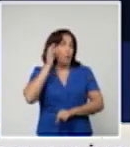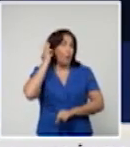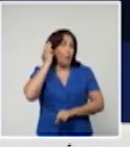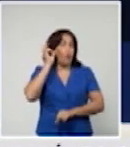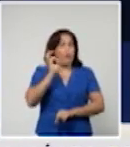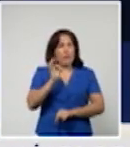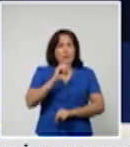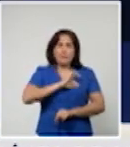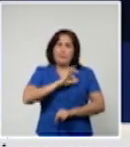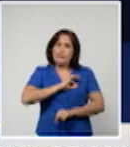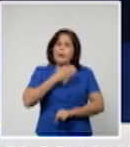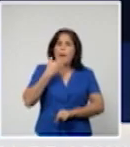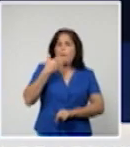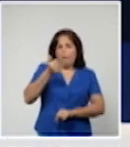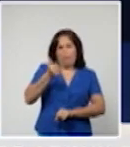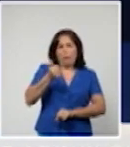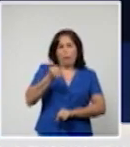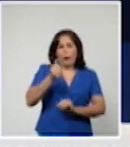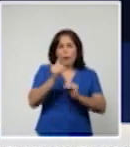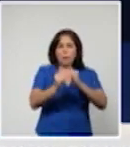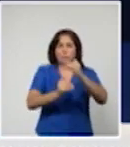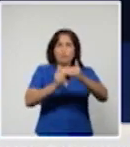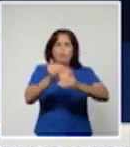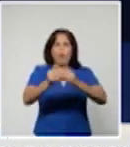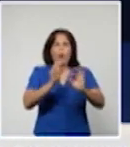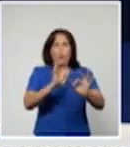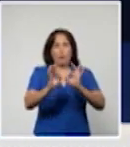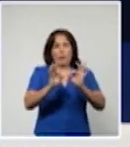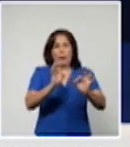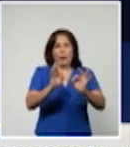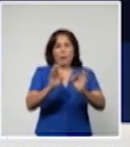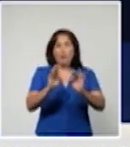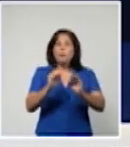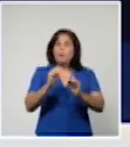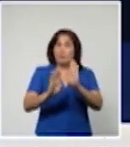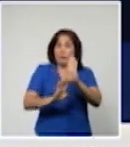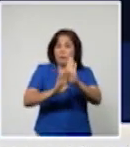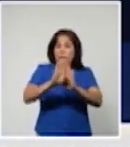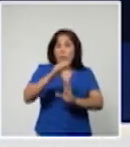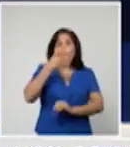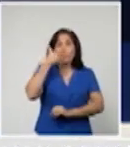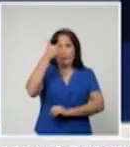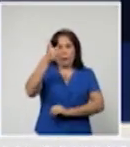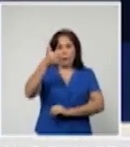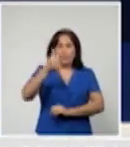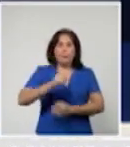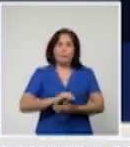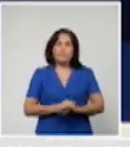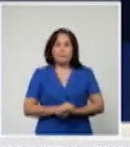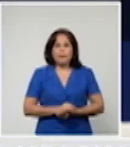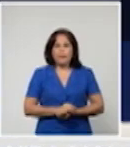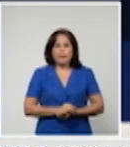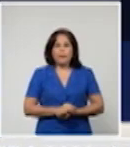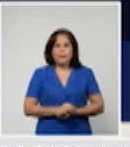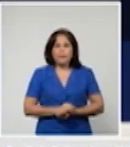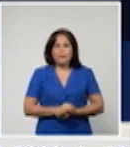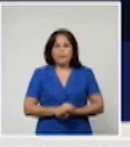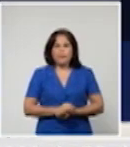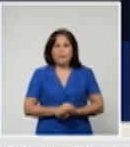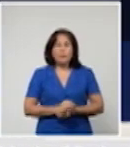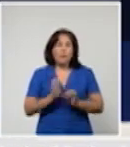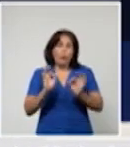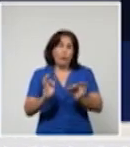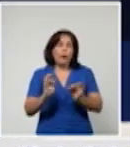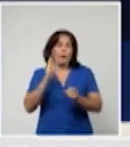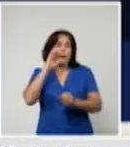positive given the treatment and care that she has received. However, 2 patients, also